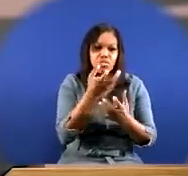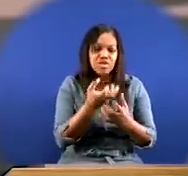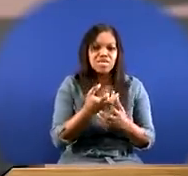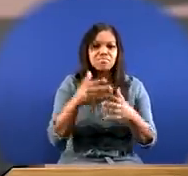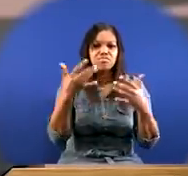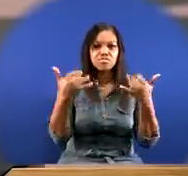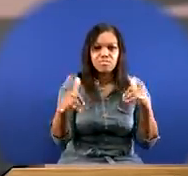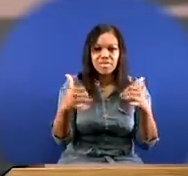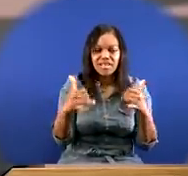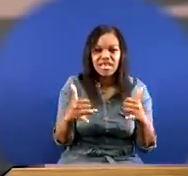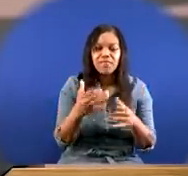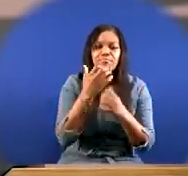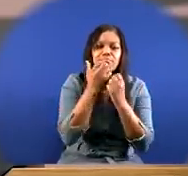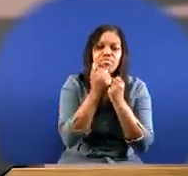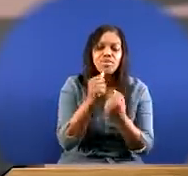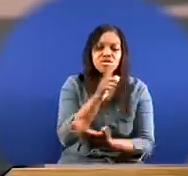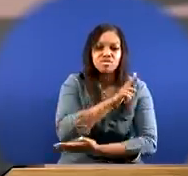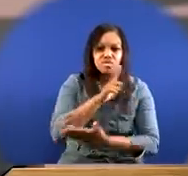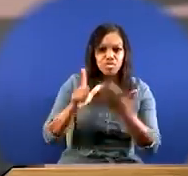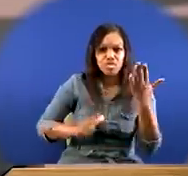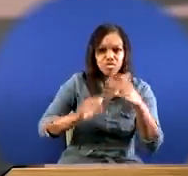pray Precious Lord.